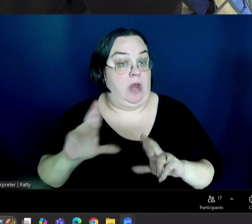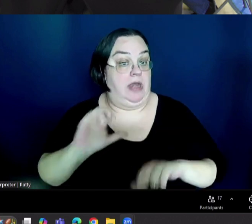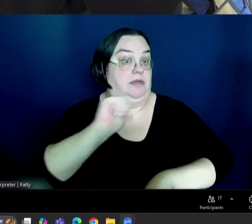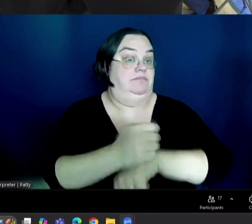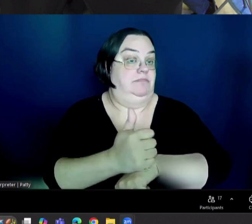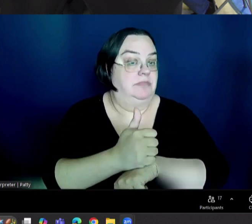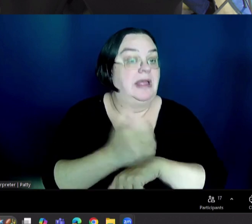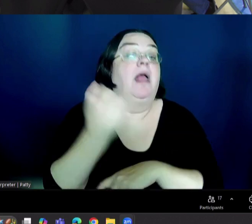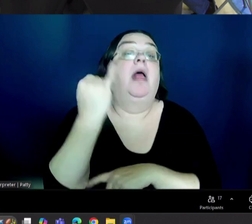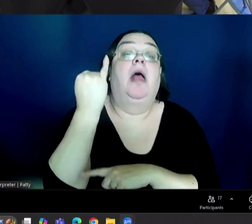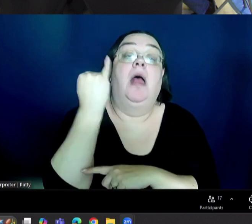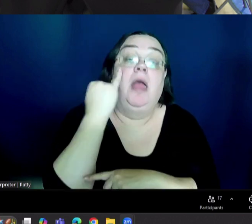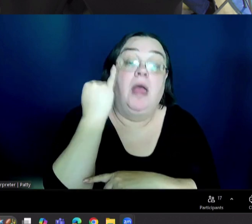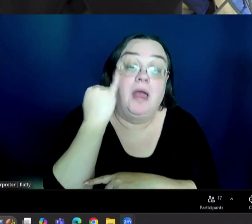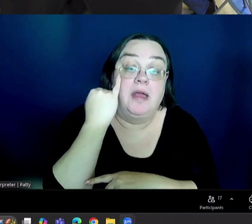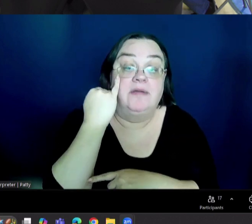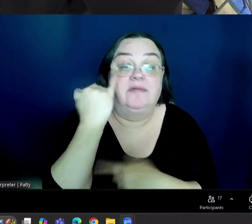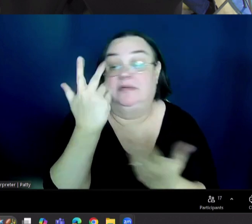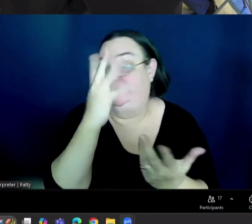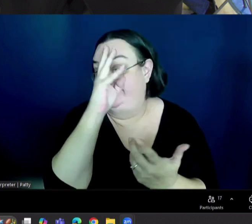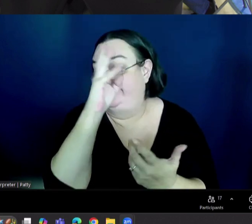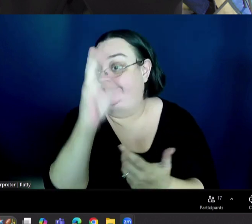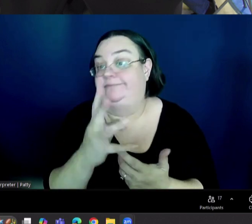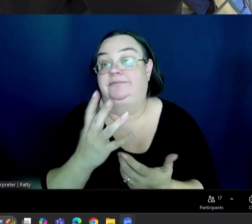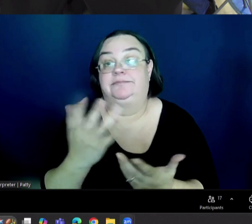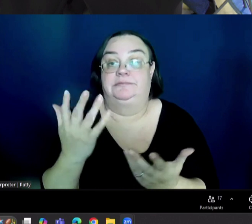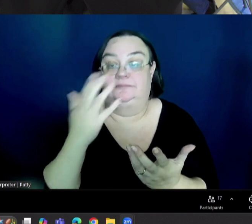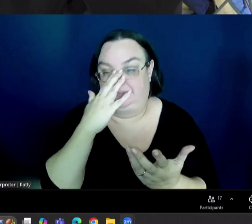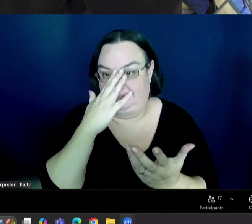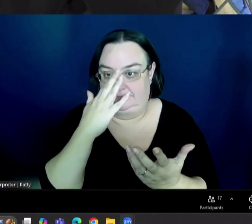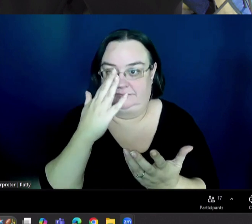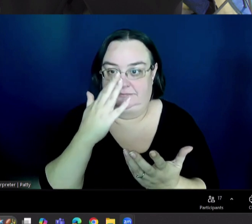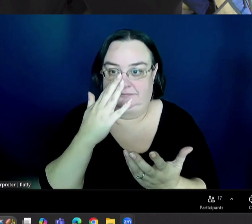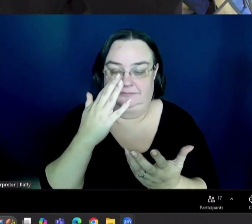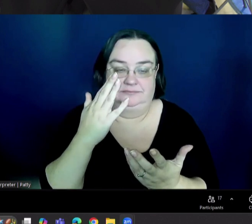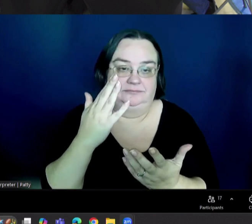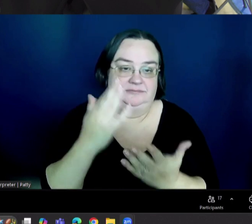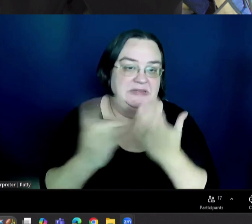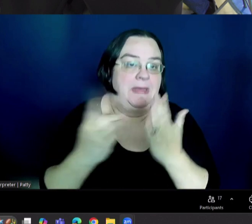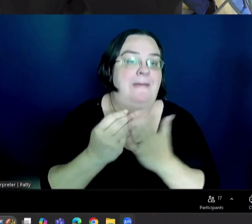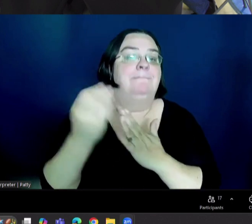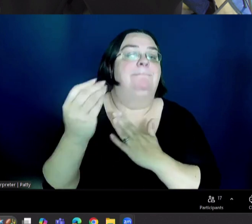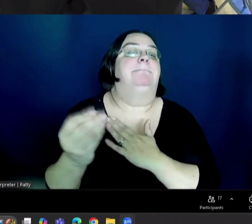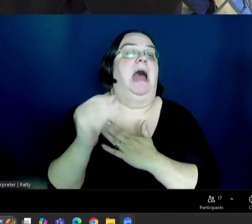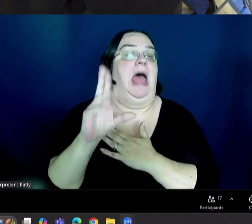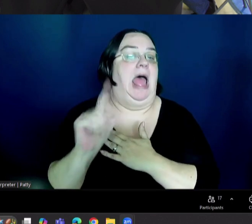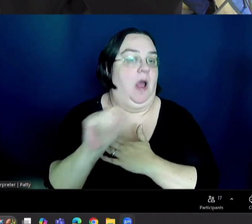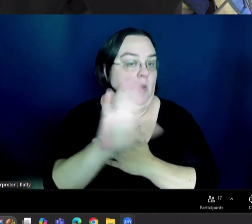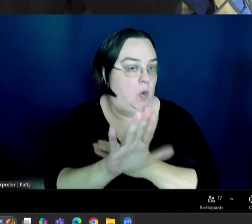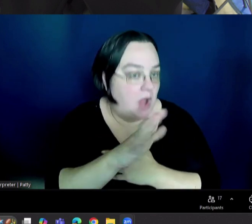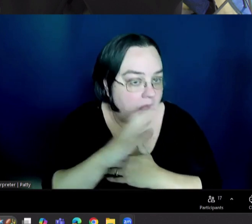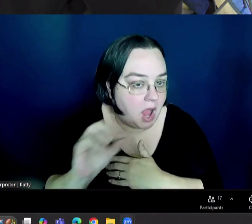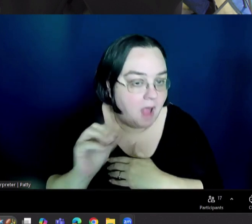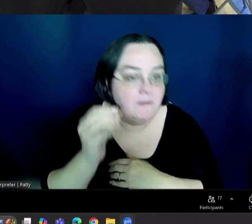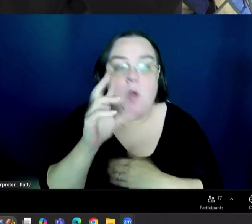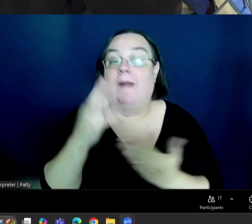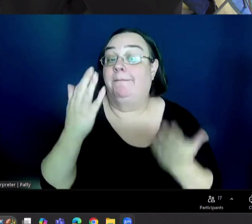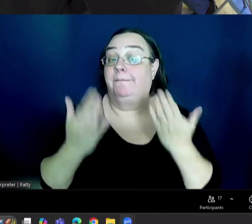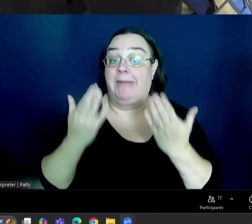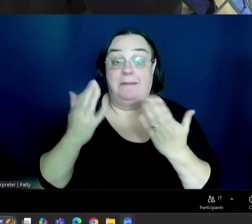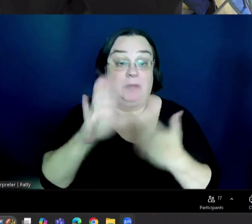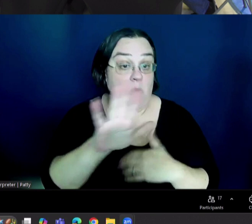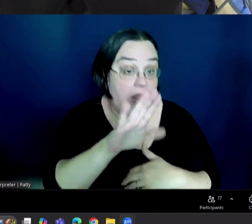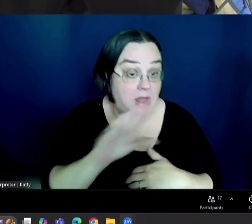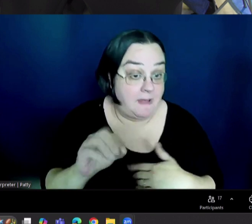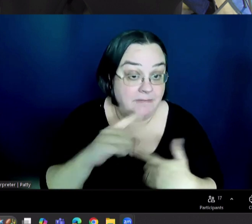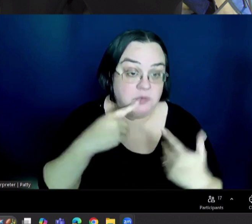in case of, say, your company is bought out, or say there's your company is sold,